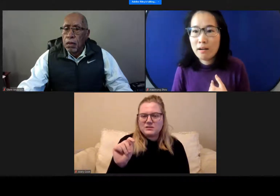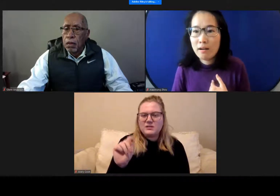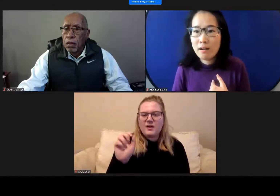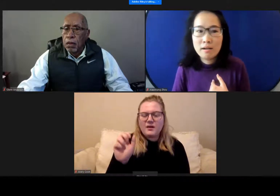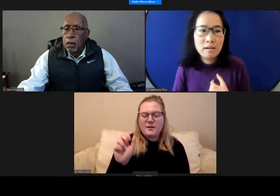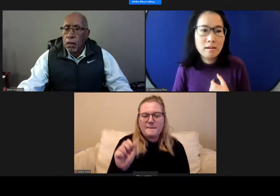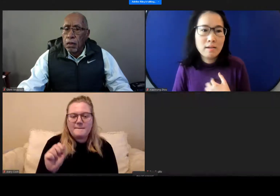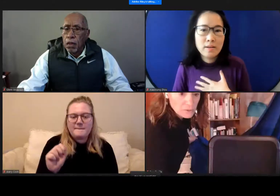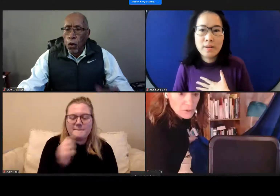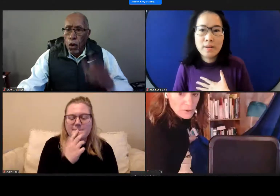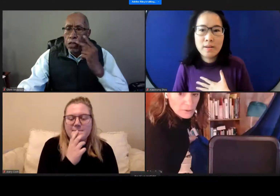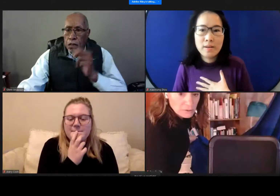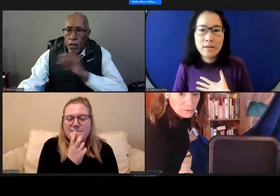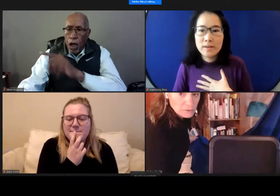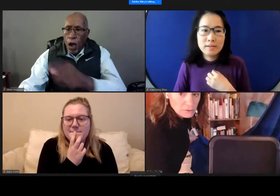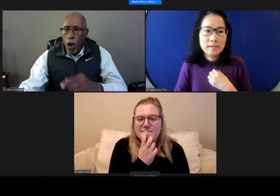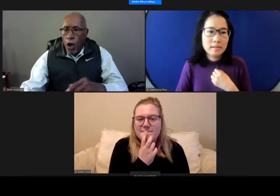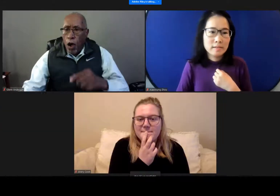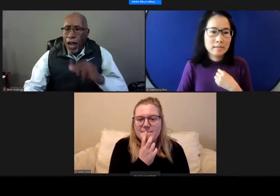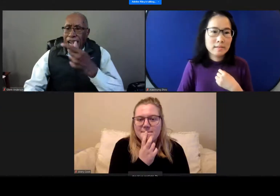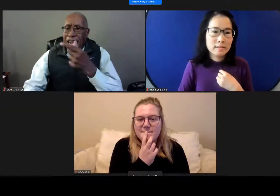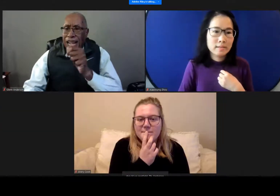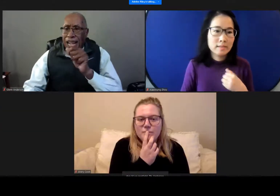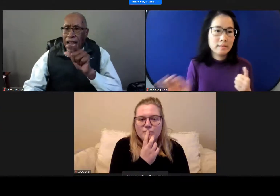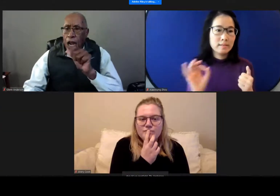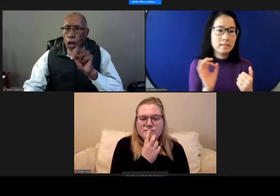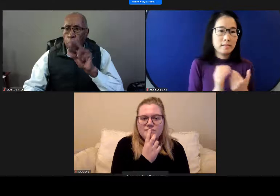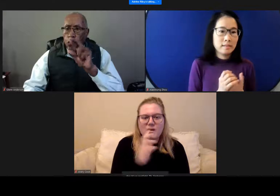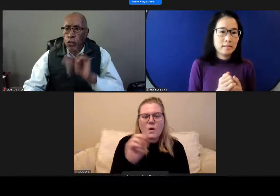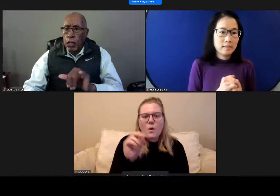Should we spotlight Dr. Anderson?